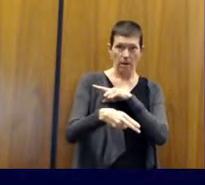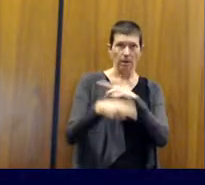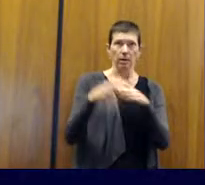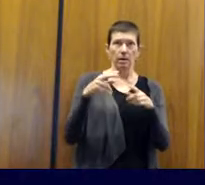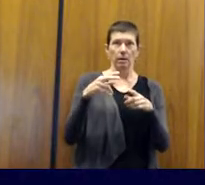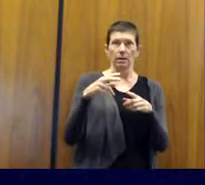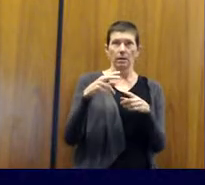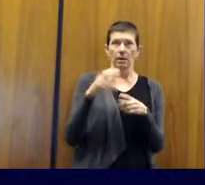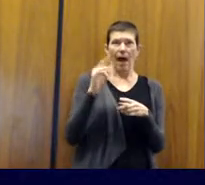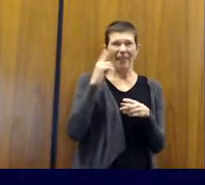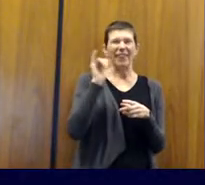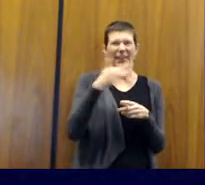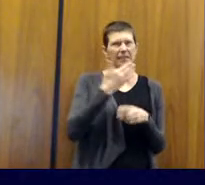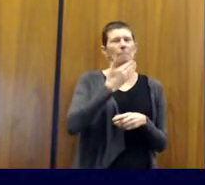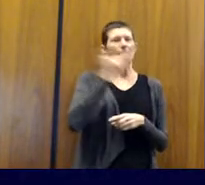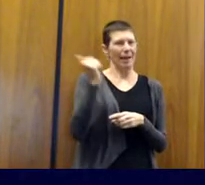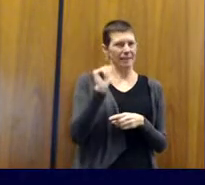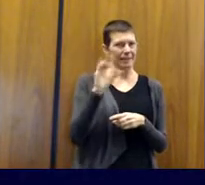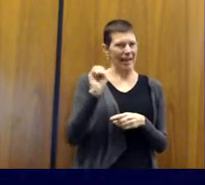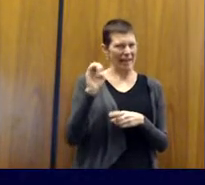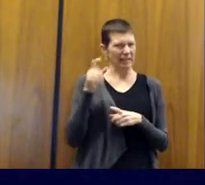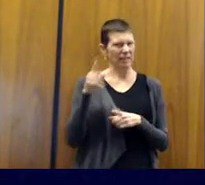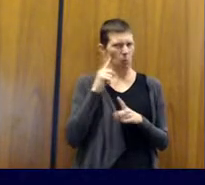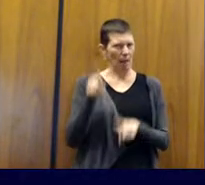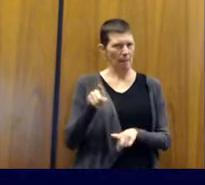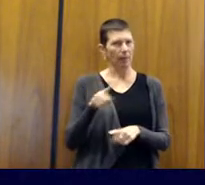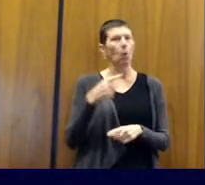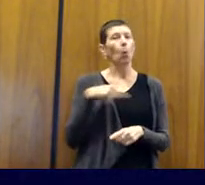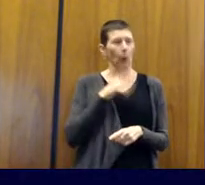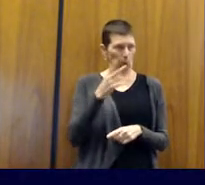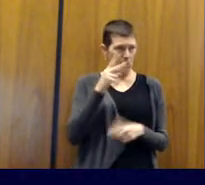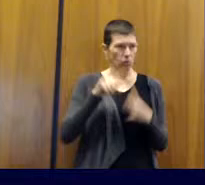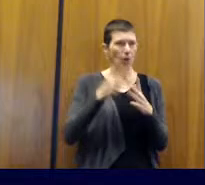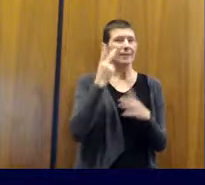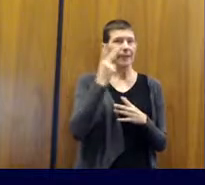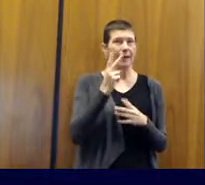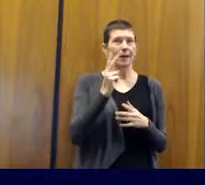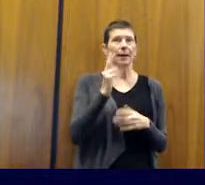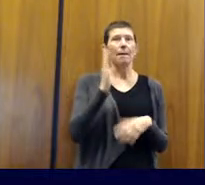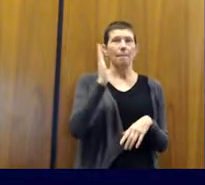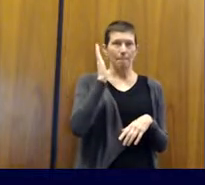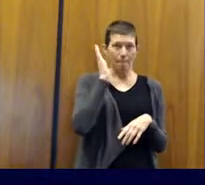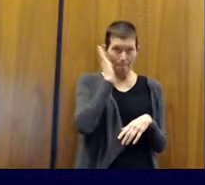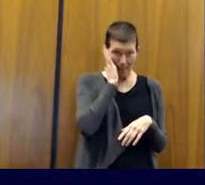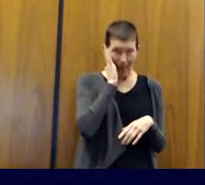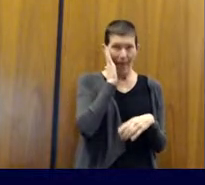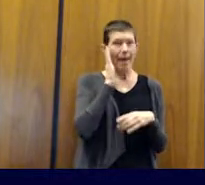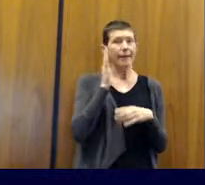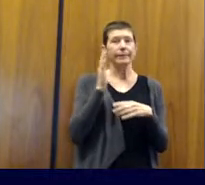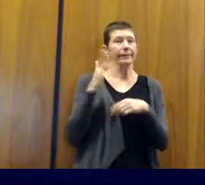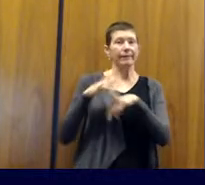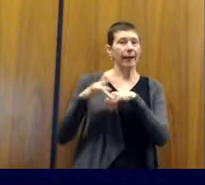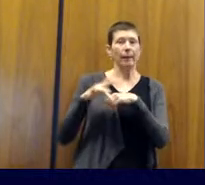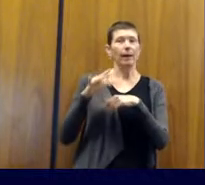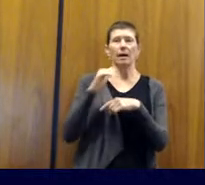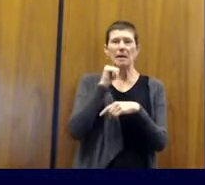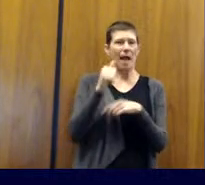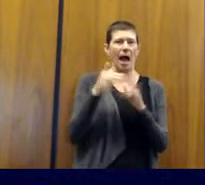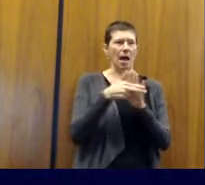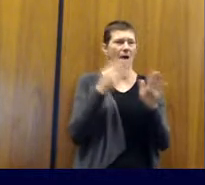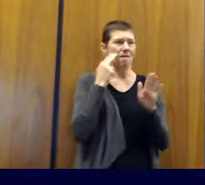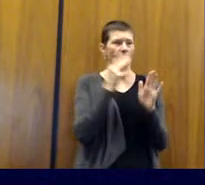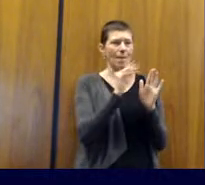best case, we're going to start seeing beds moving away from Medicaid beds